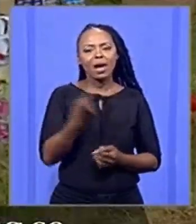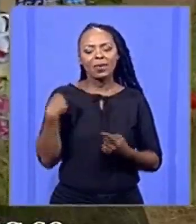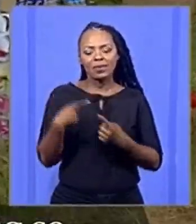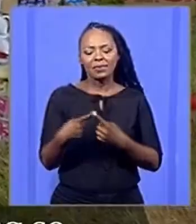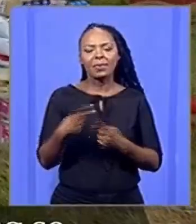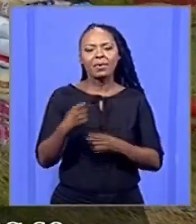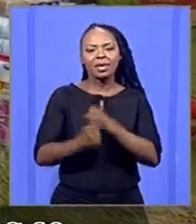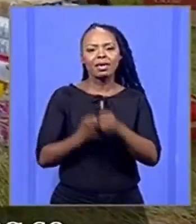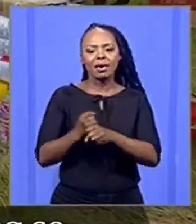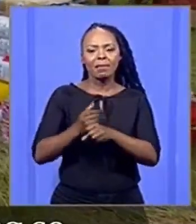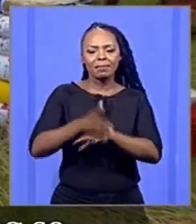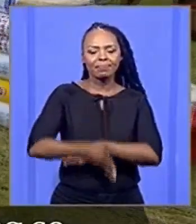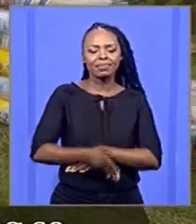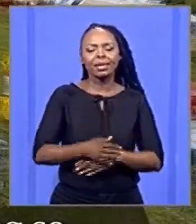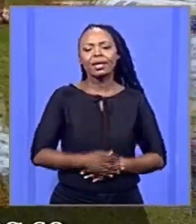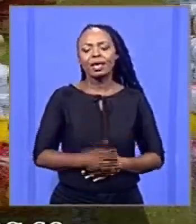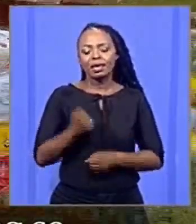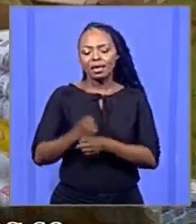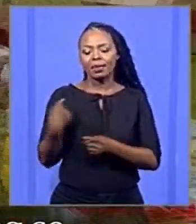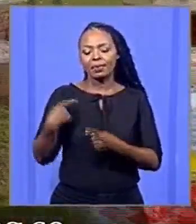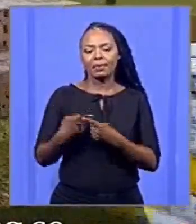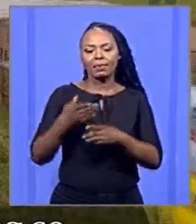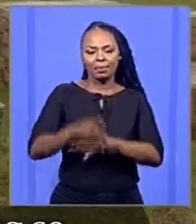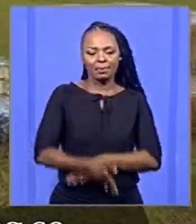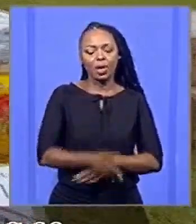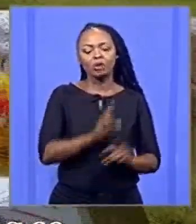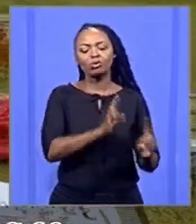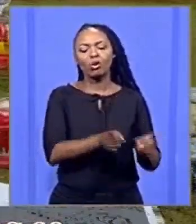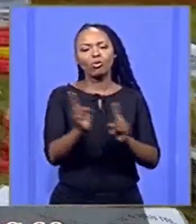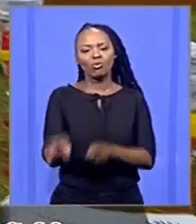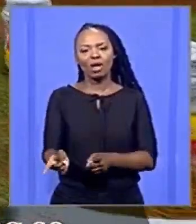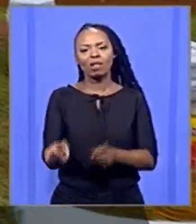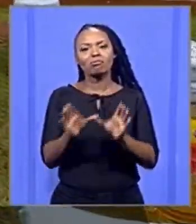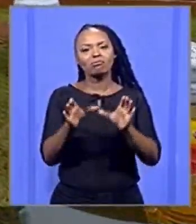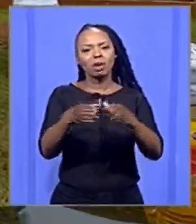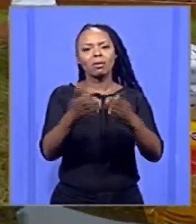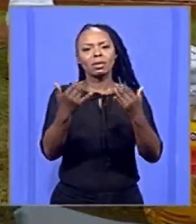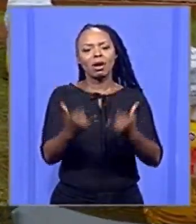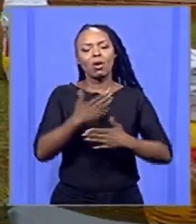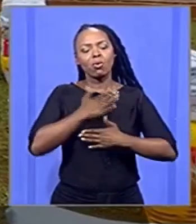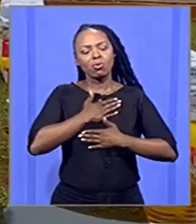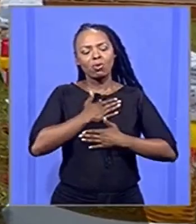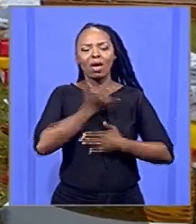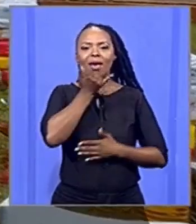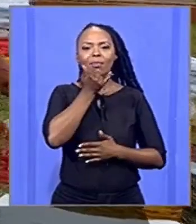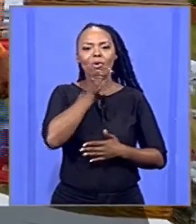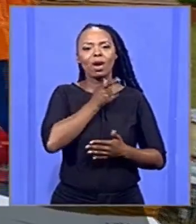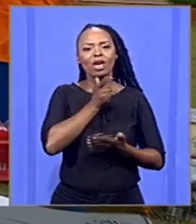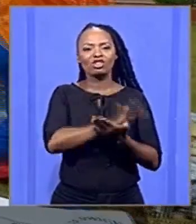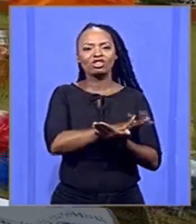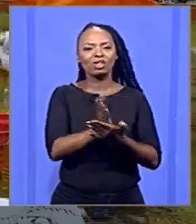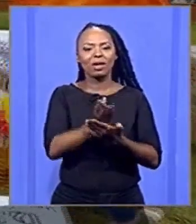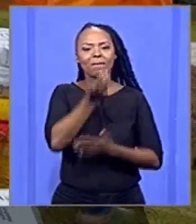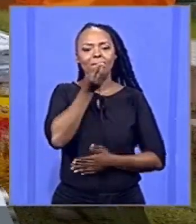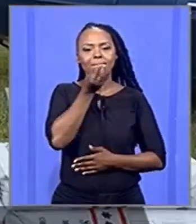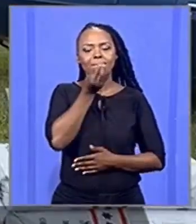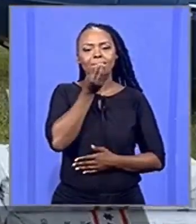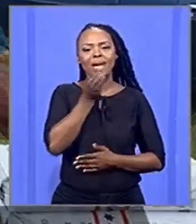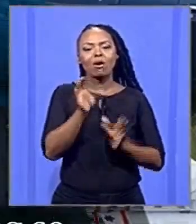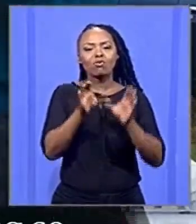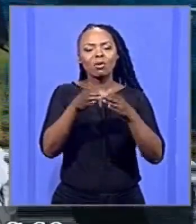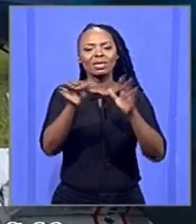ngwaga. Ka Monsterelos le gona sehlopha sa stokfela se humane se thabile nakong ya go arolelana dijo. Sehlopha se sa maloko a